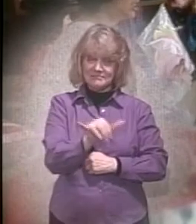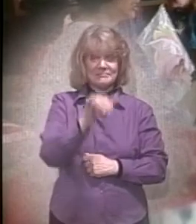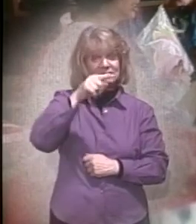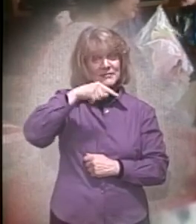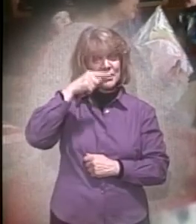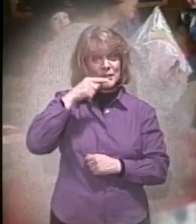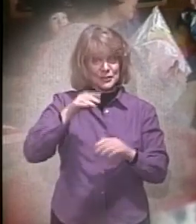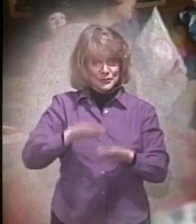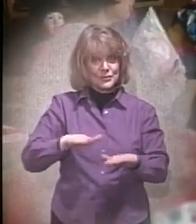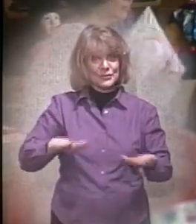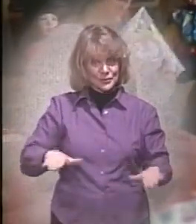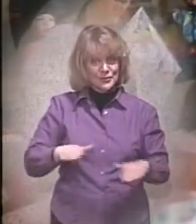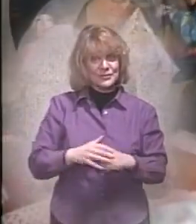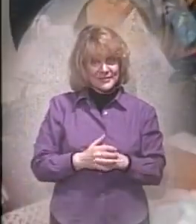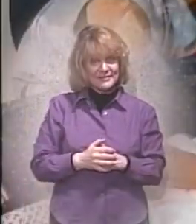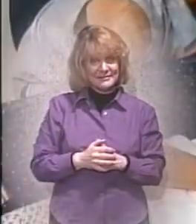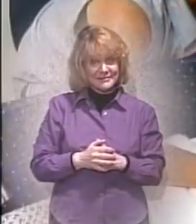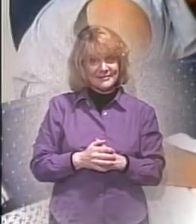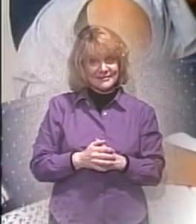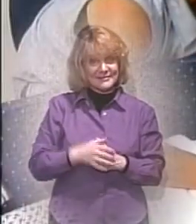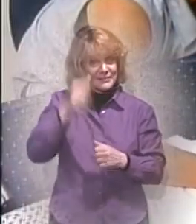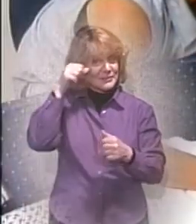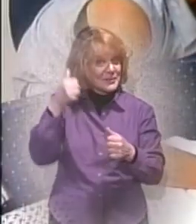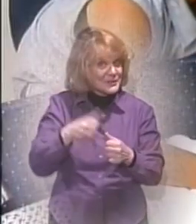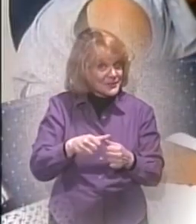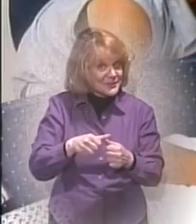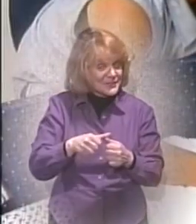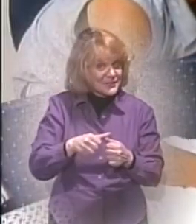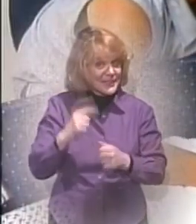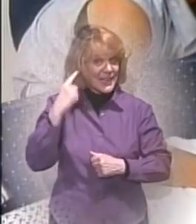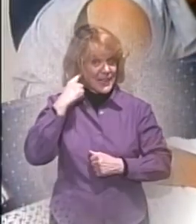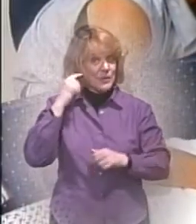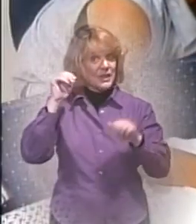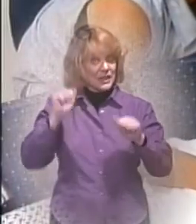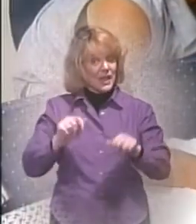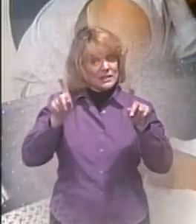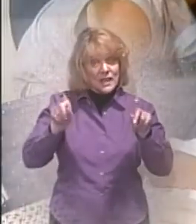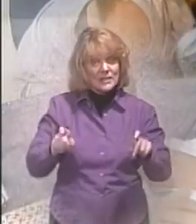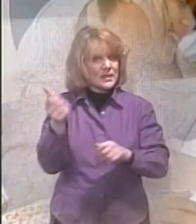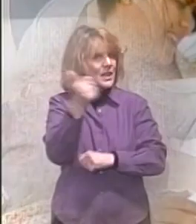children who don't have a hearing loss. Remember, hearing can be tested